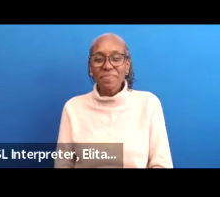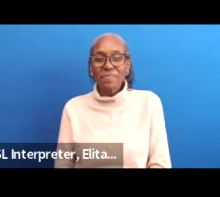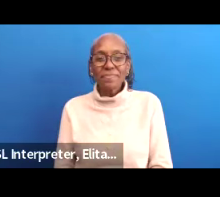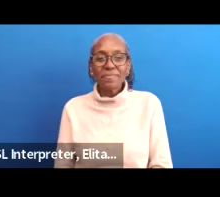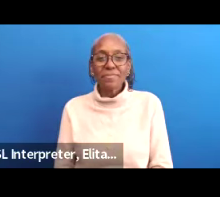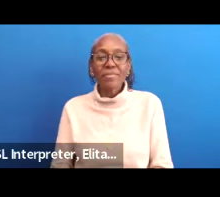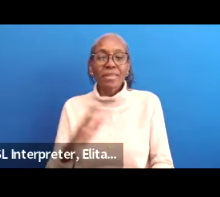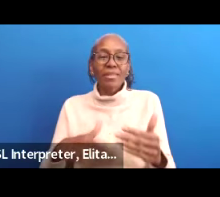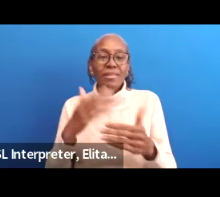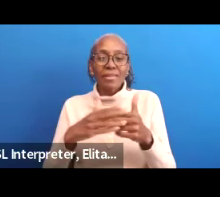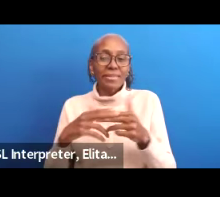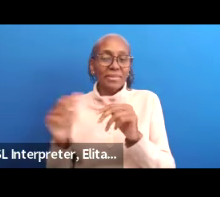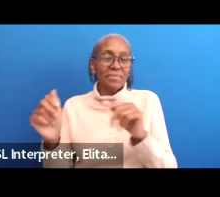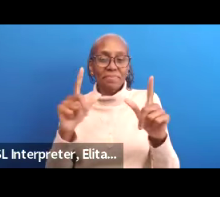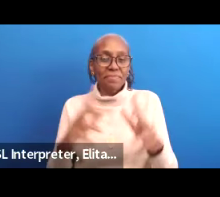May I have the next slide?